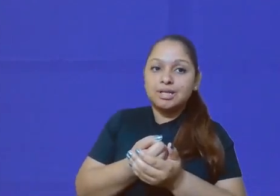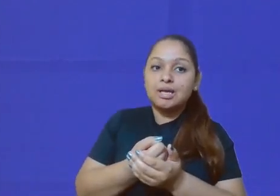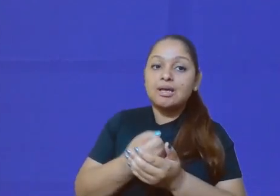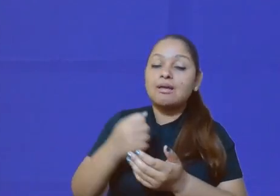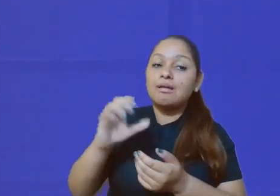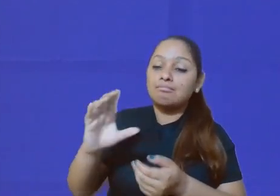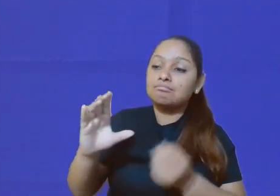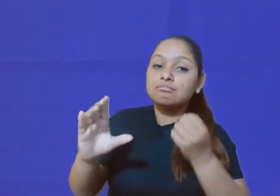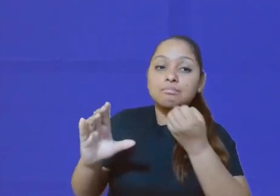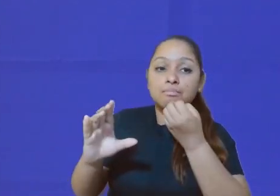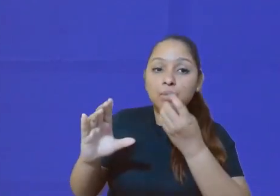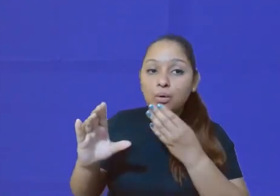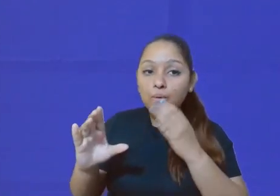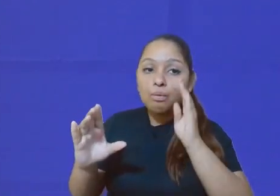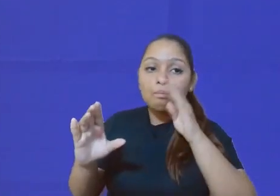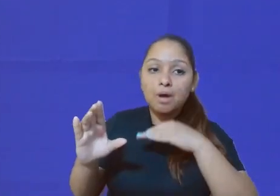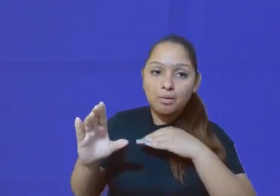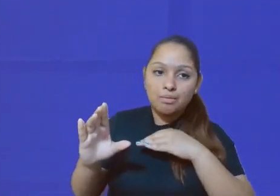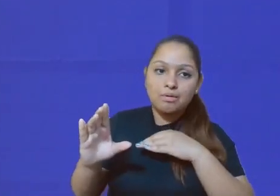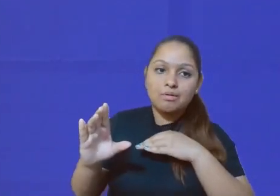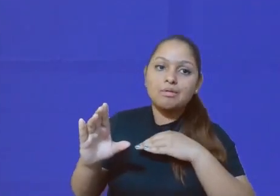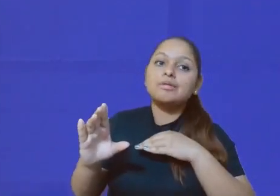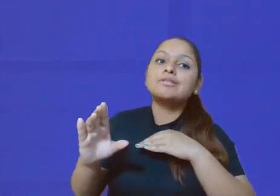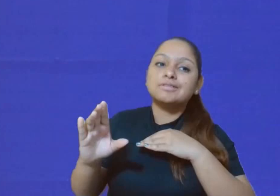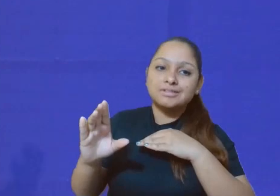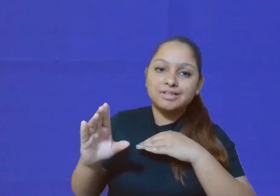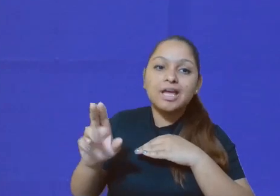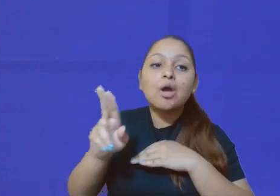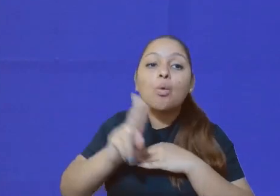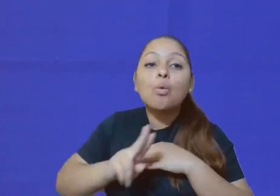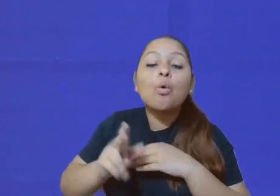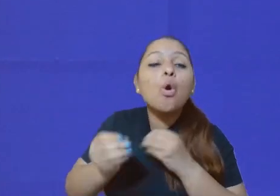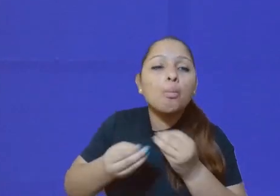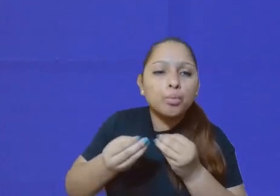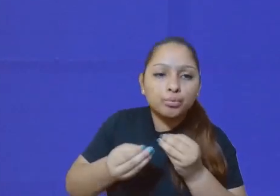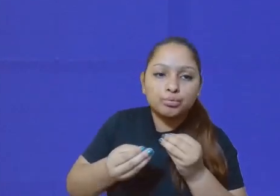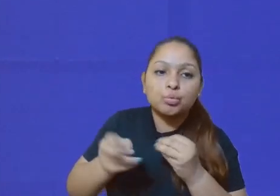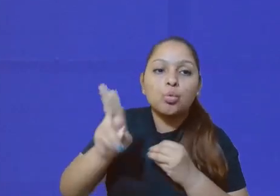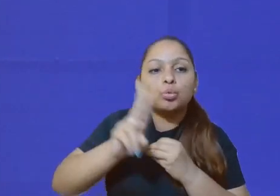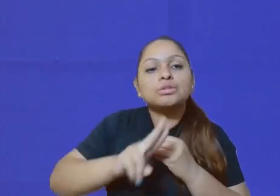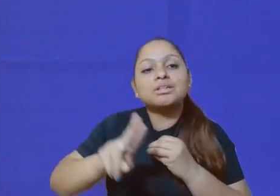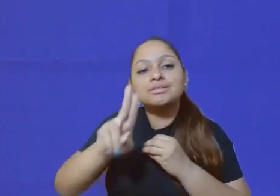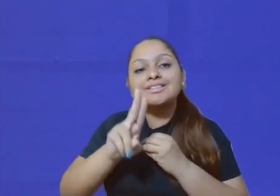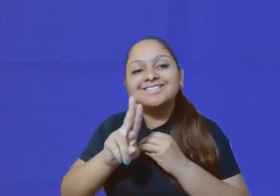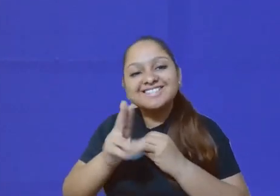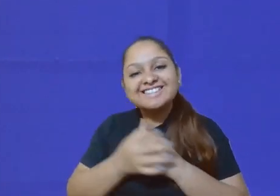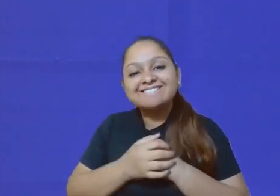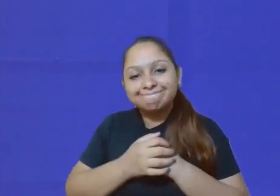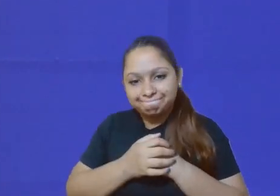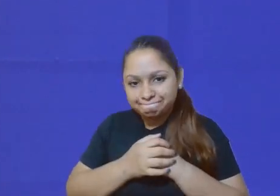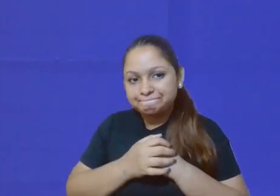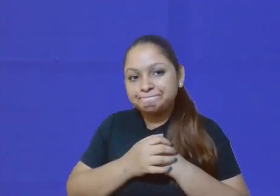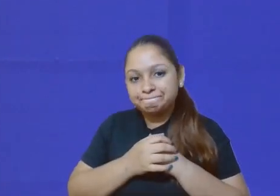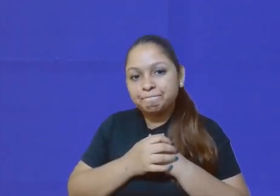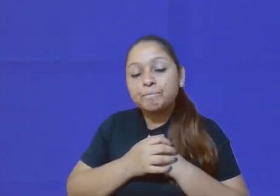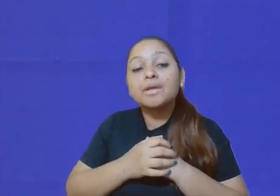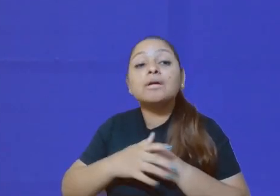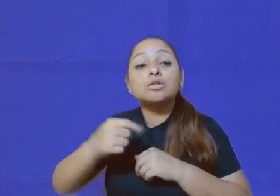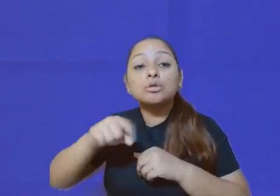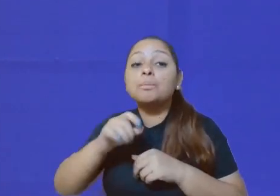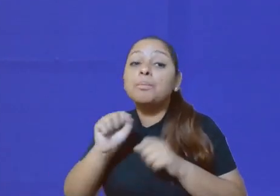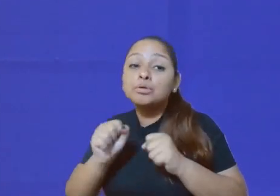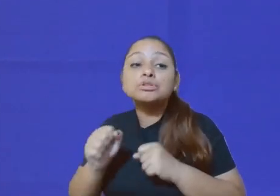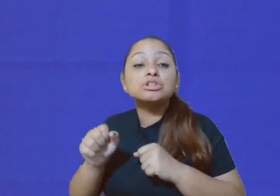You can use technology for fake news, or you can use technology to save the planet and decrease the